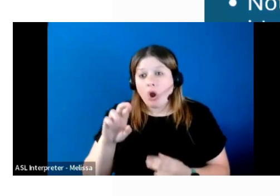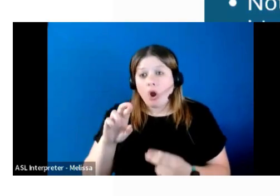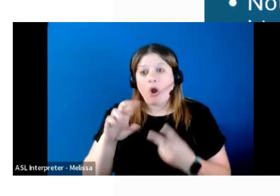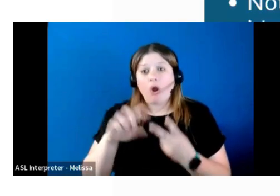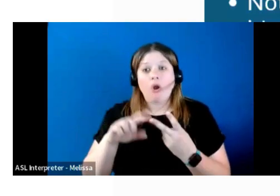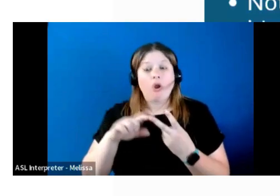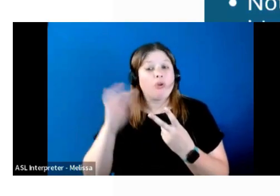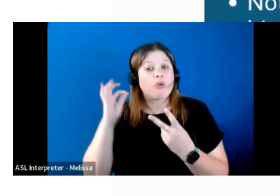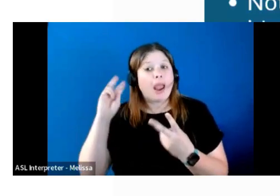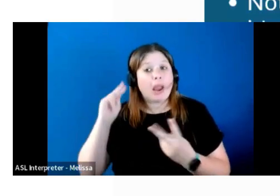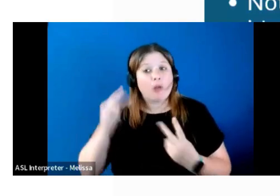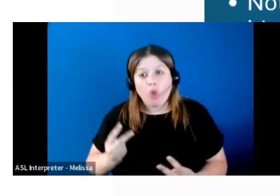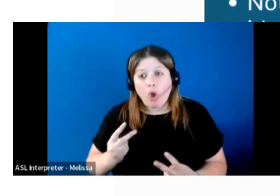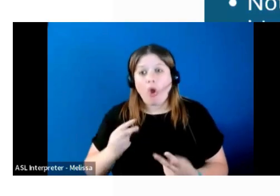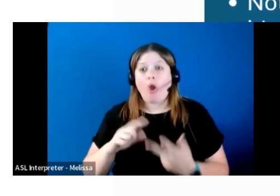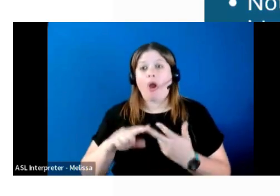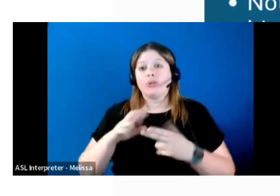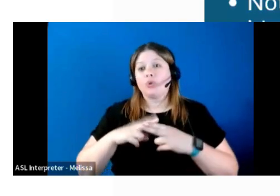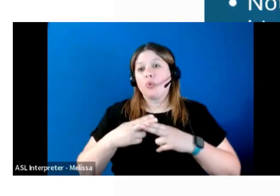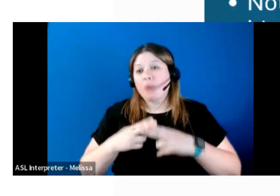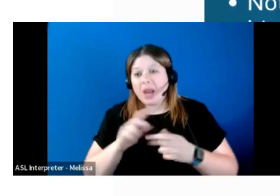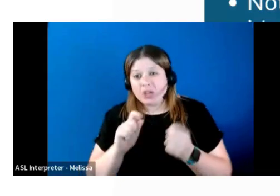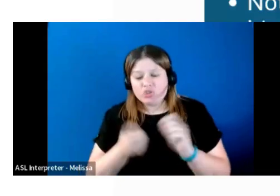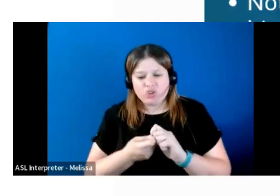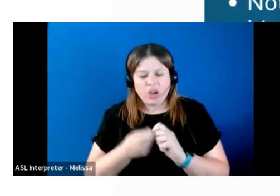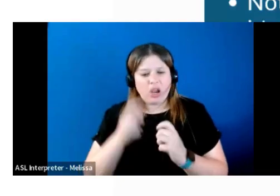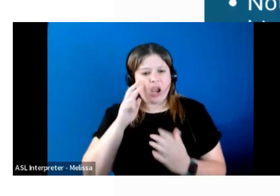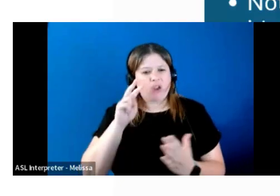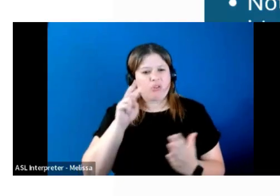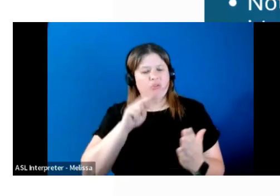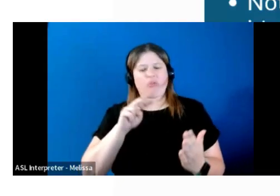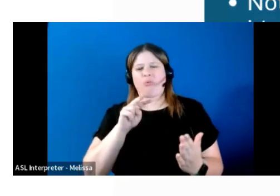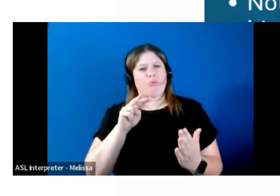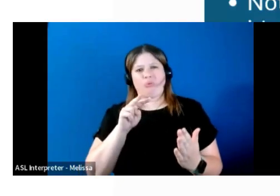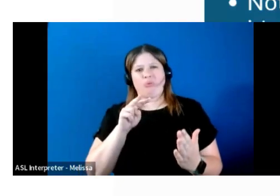and thinking, I don't look like myself anymore.